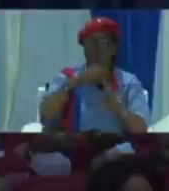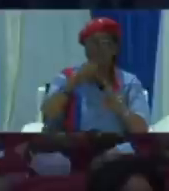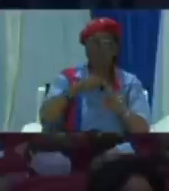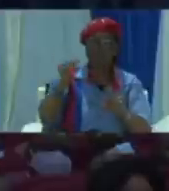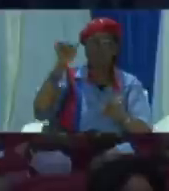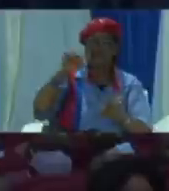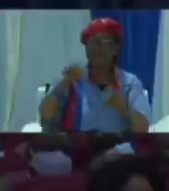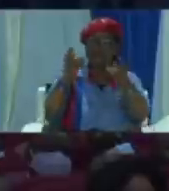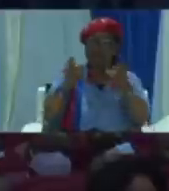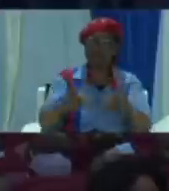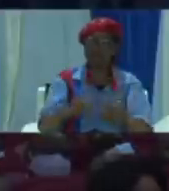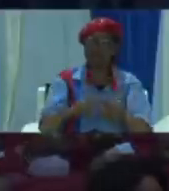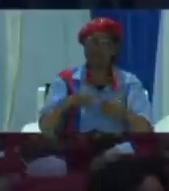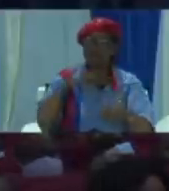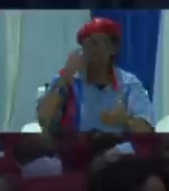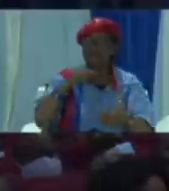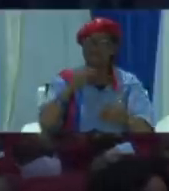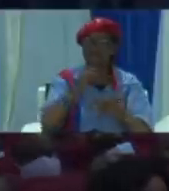somebody is